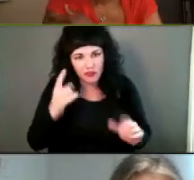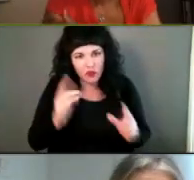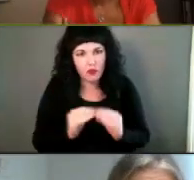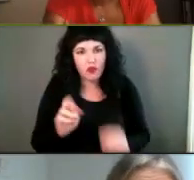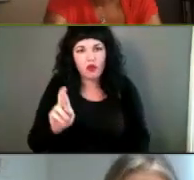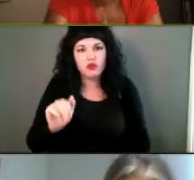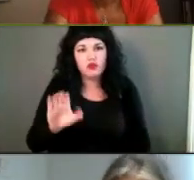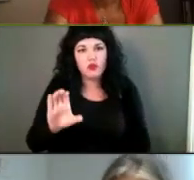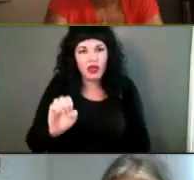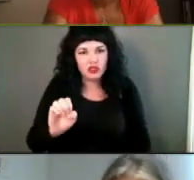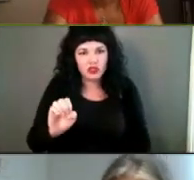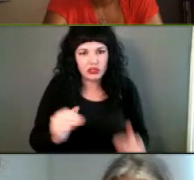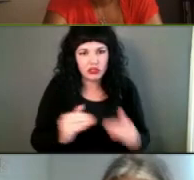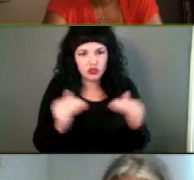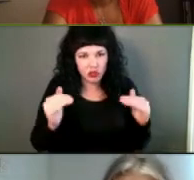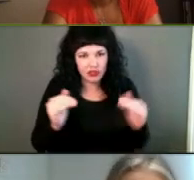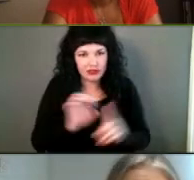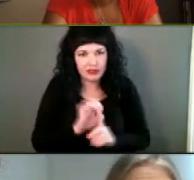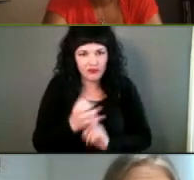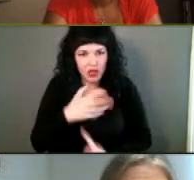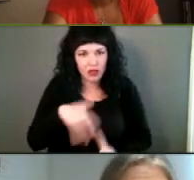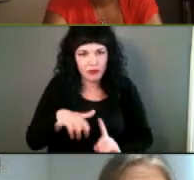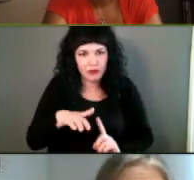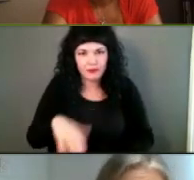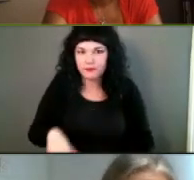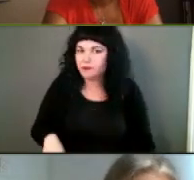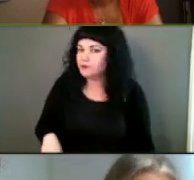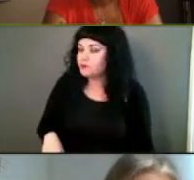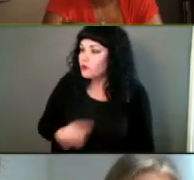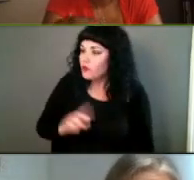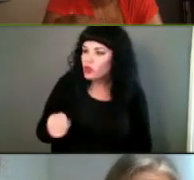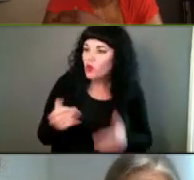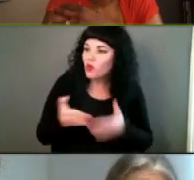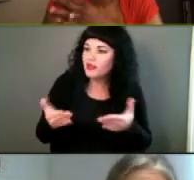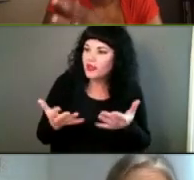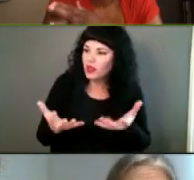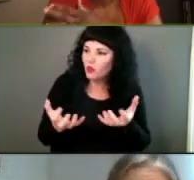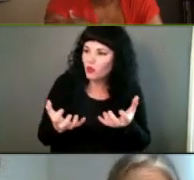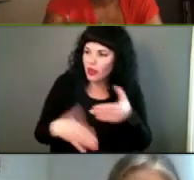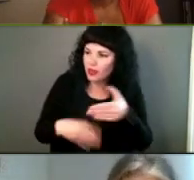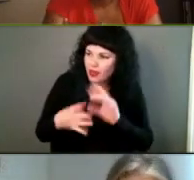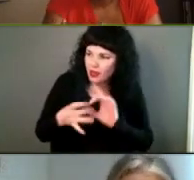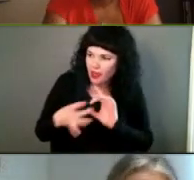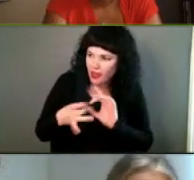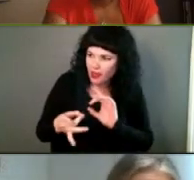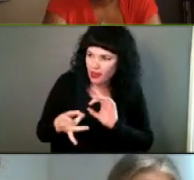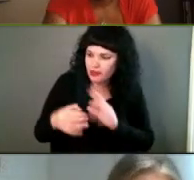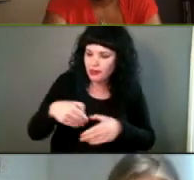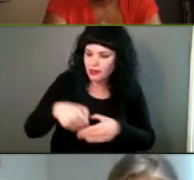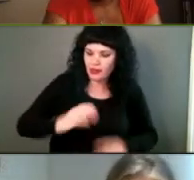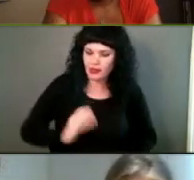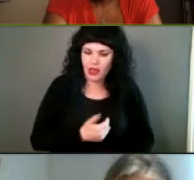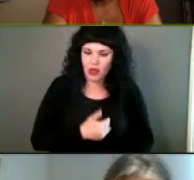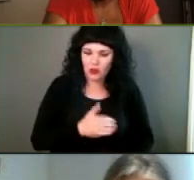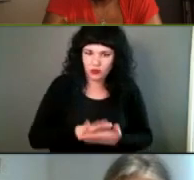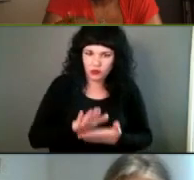The only thing that I would add to that is that, in our schools, and UPrep schools in particular,